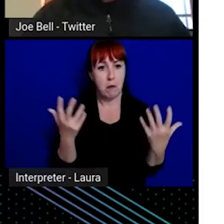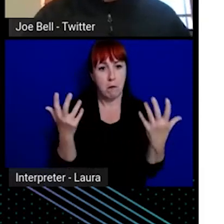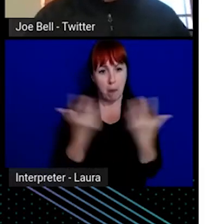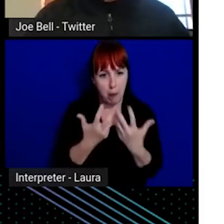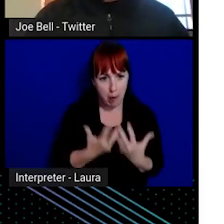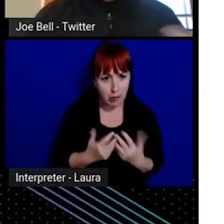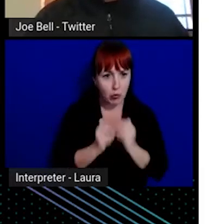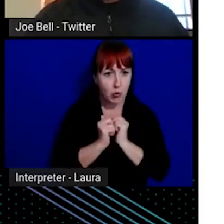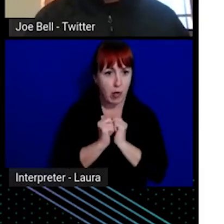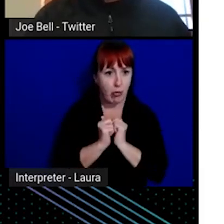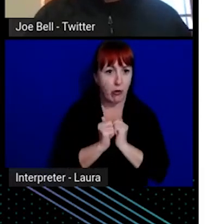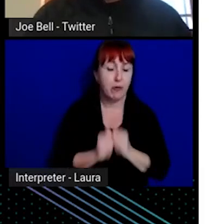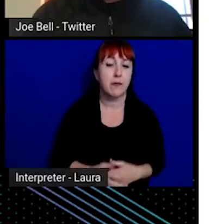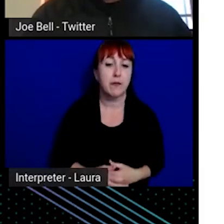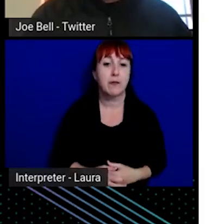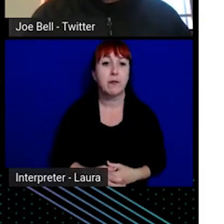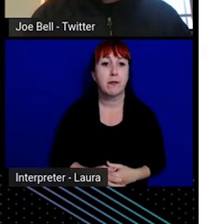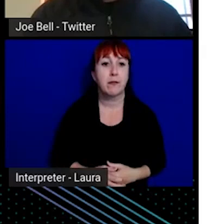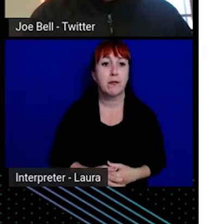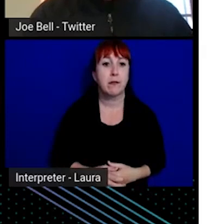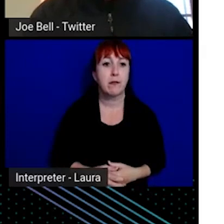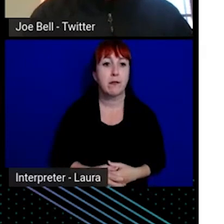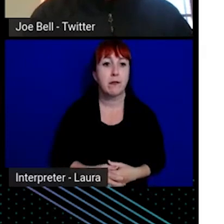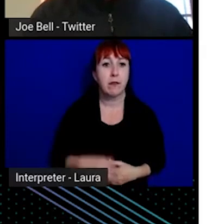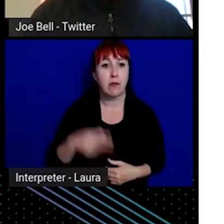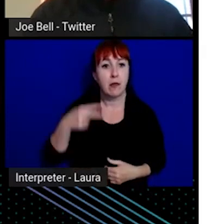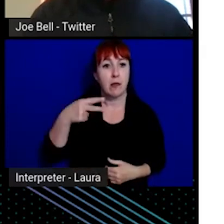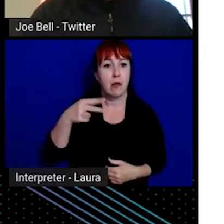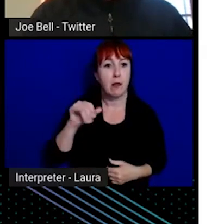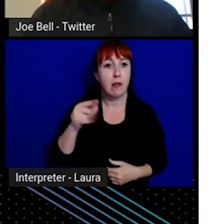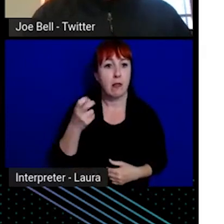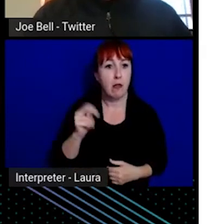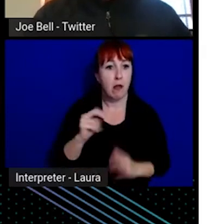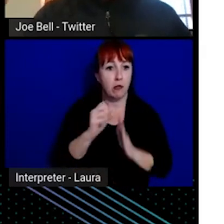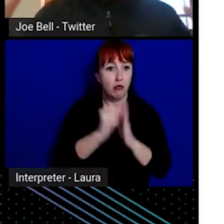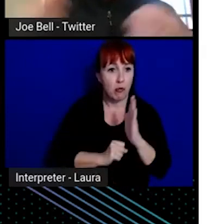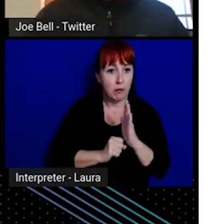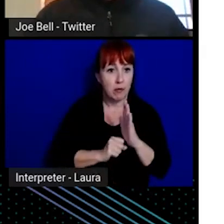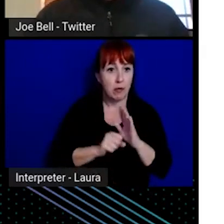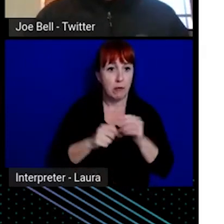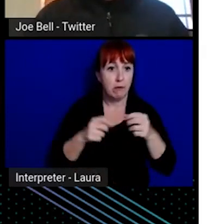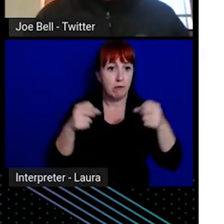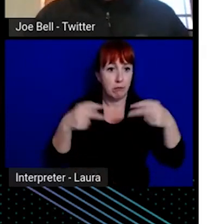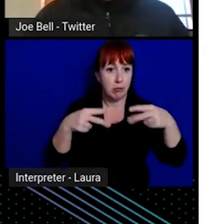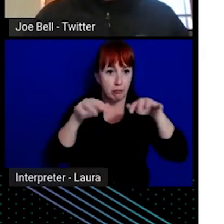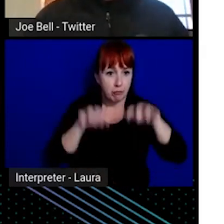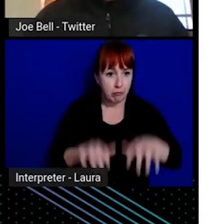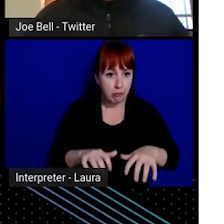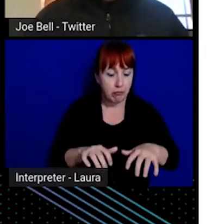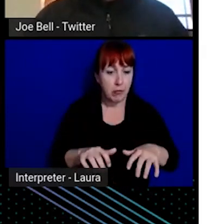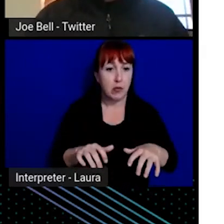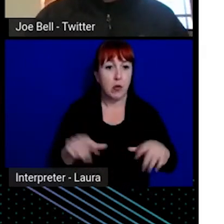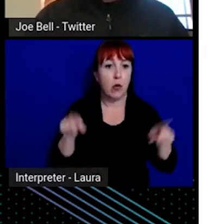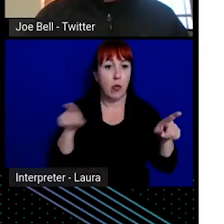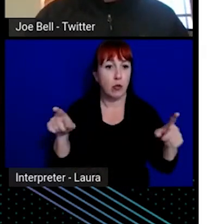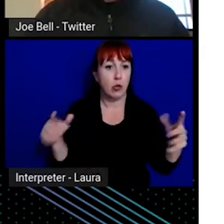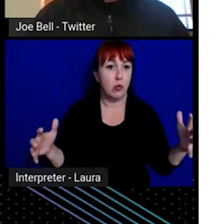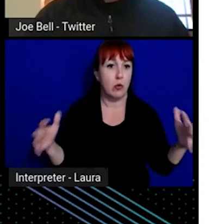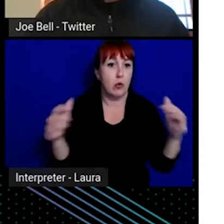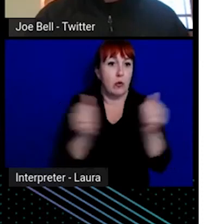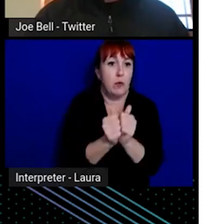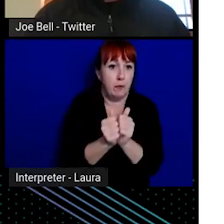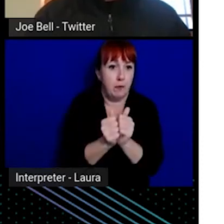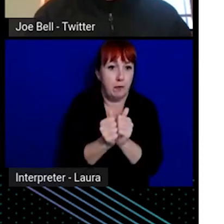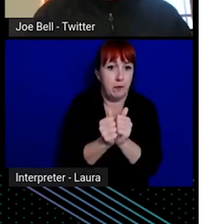use I wrote a Python script to just kind of coalesce those two objects, those